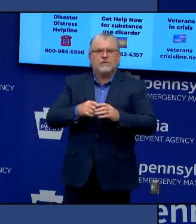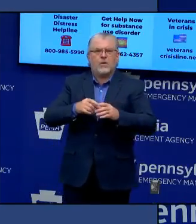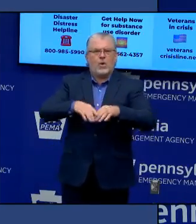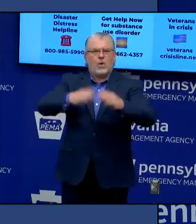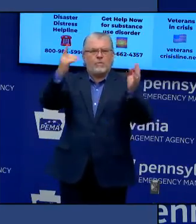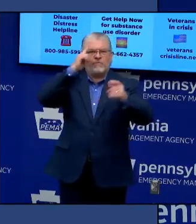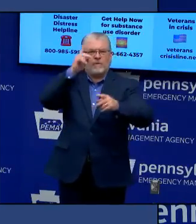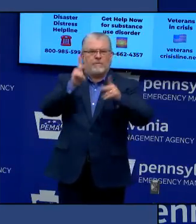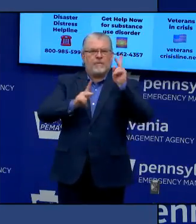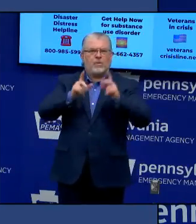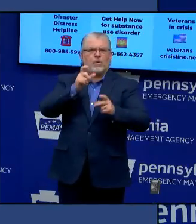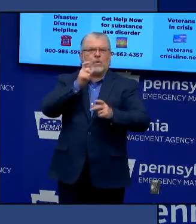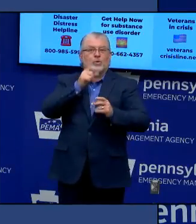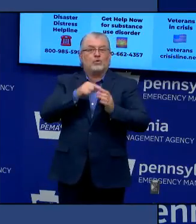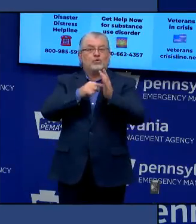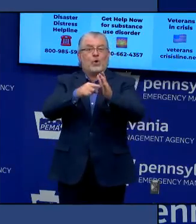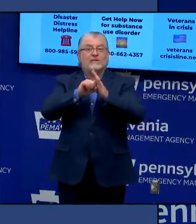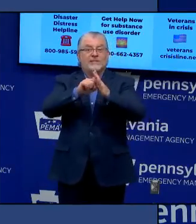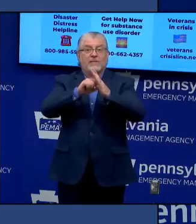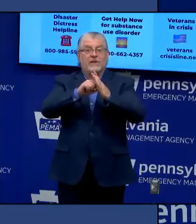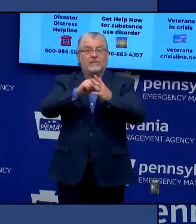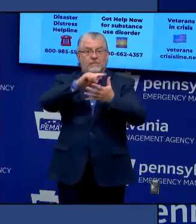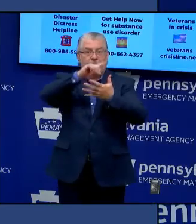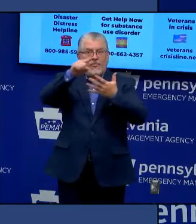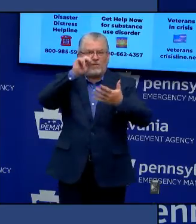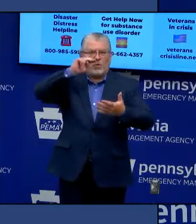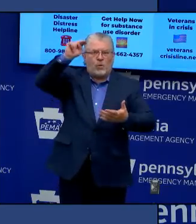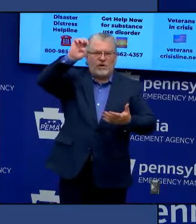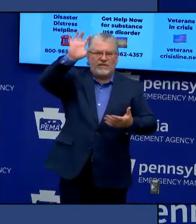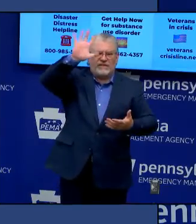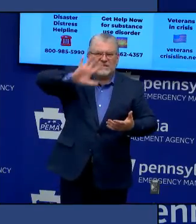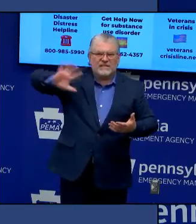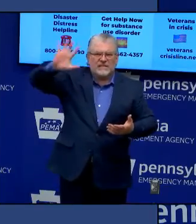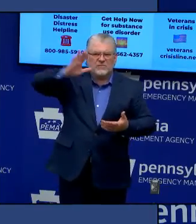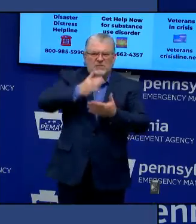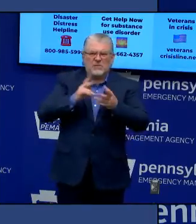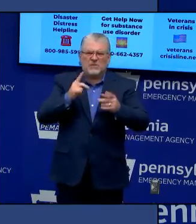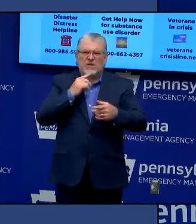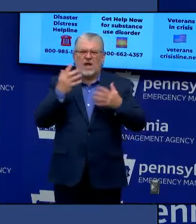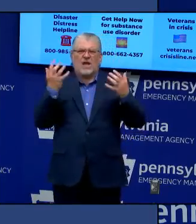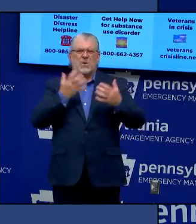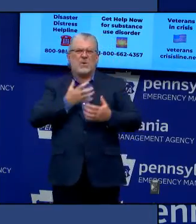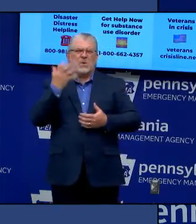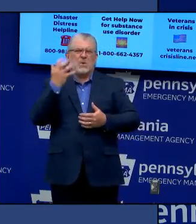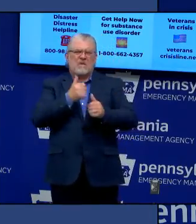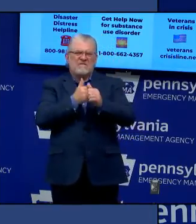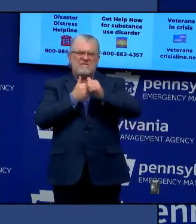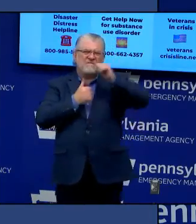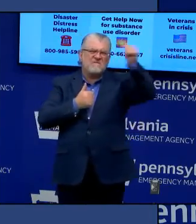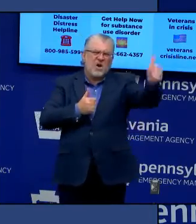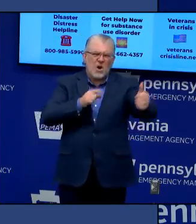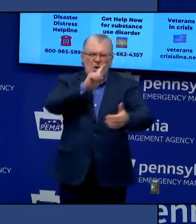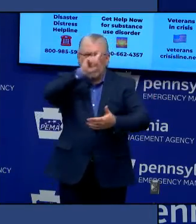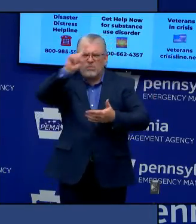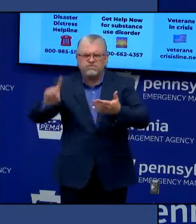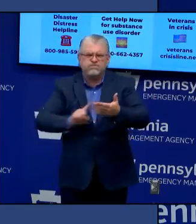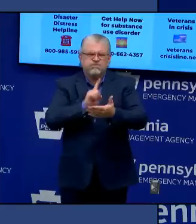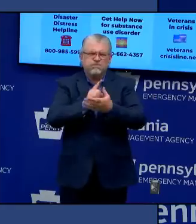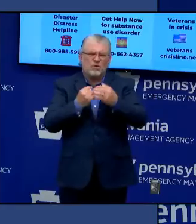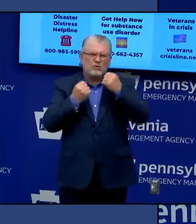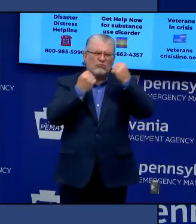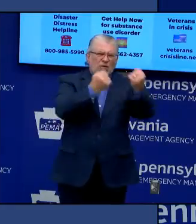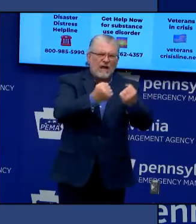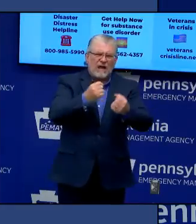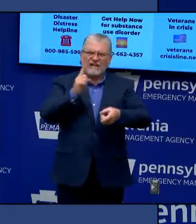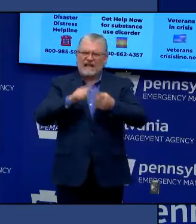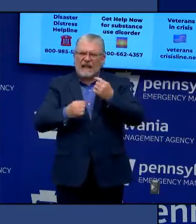Does the possibility that people are unable to get to that location or unwilling to travel this far pose any problems for ensuring our regional